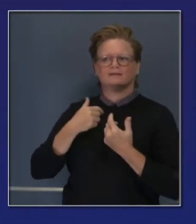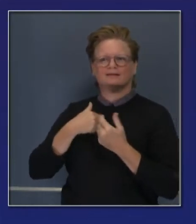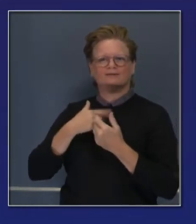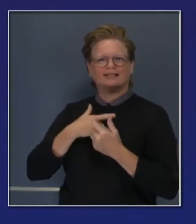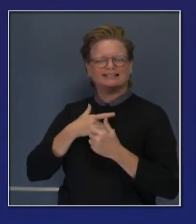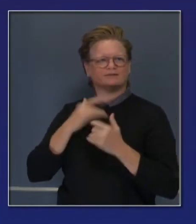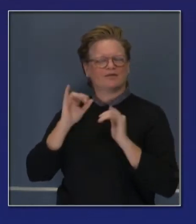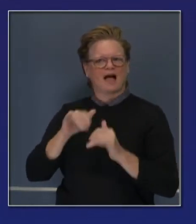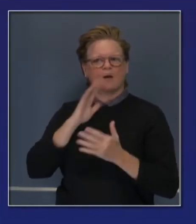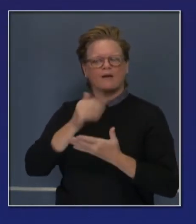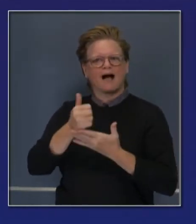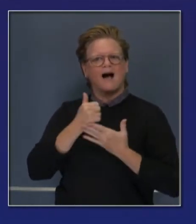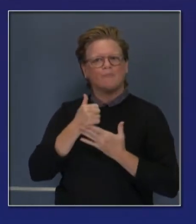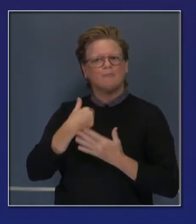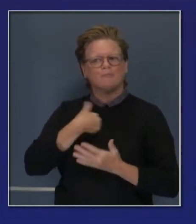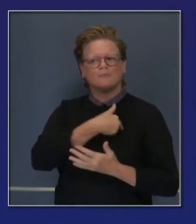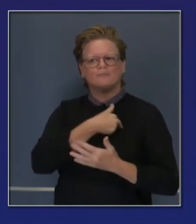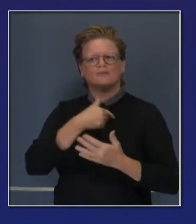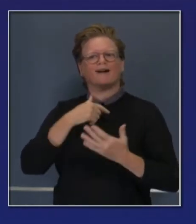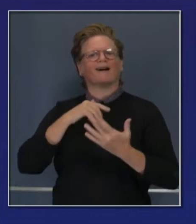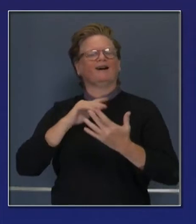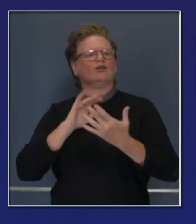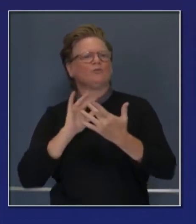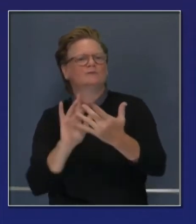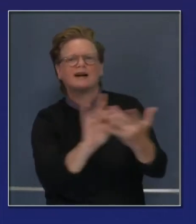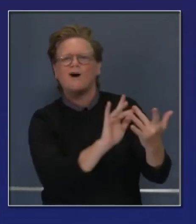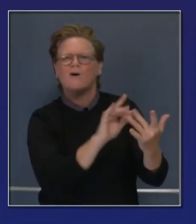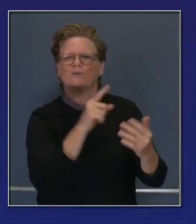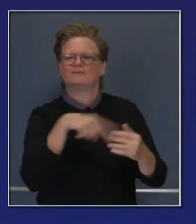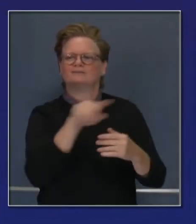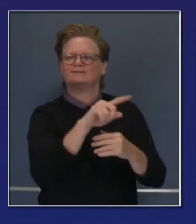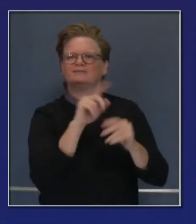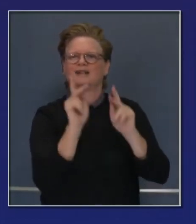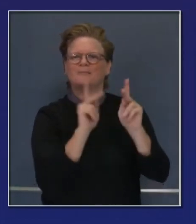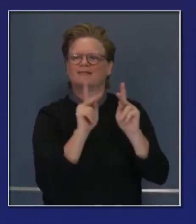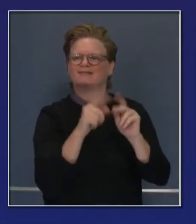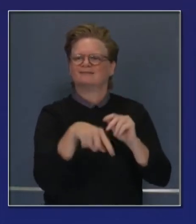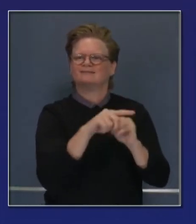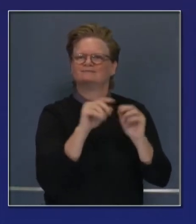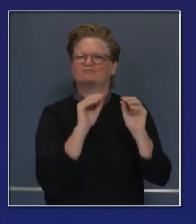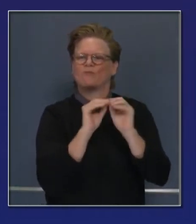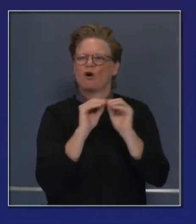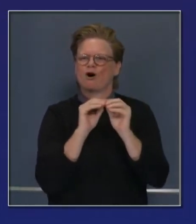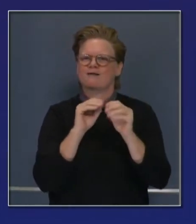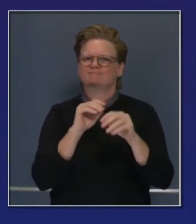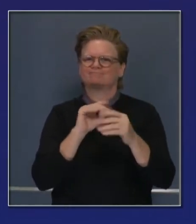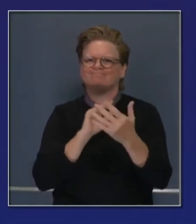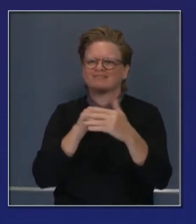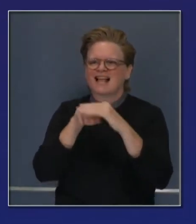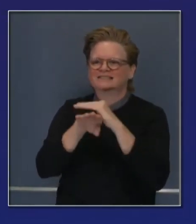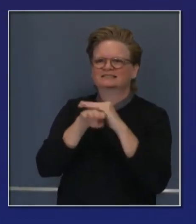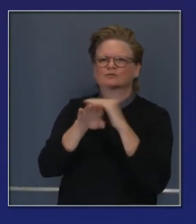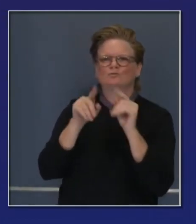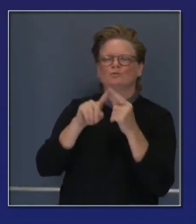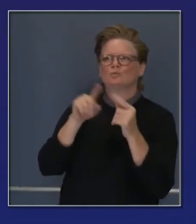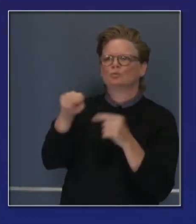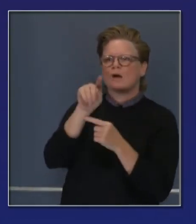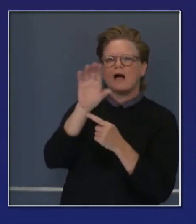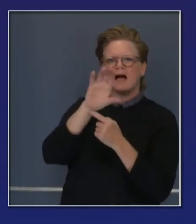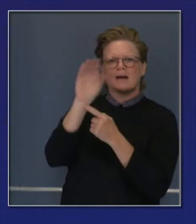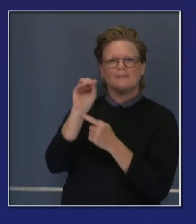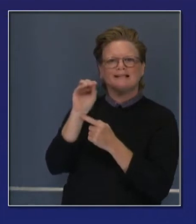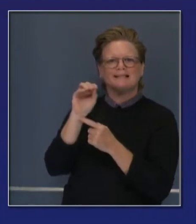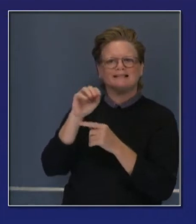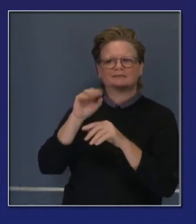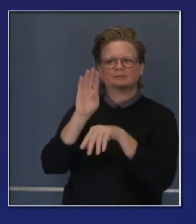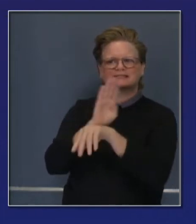forthright way than we did in the past in effort to educate individuals, empower individuals, keep people safe, keep healthy,